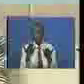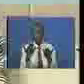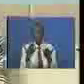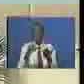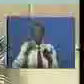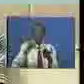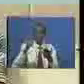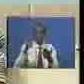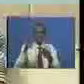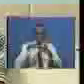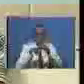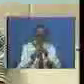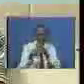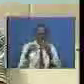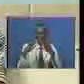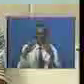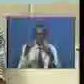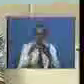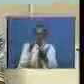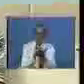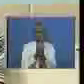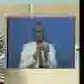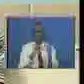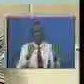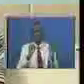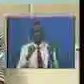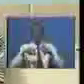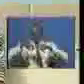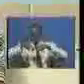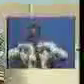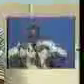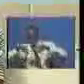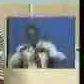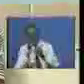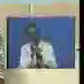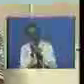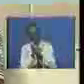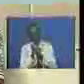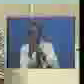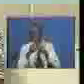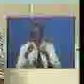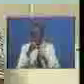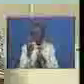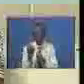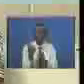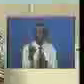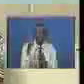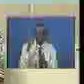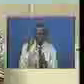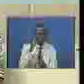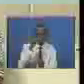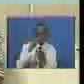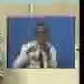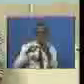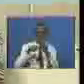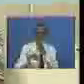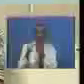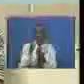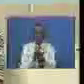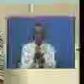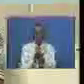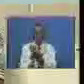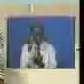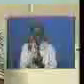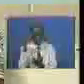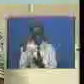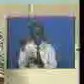to go to their offices looking for work the only thing you think about when we come to office you're always imagining that we're coming to